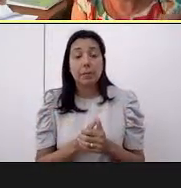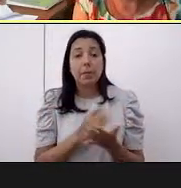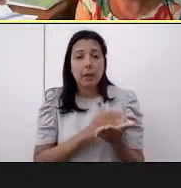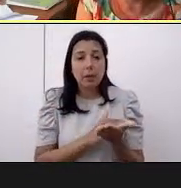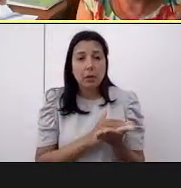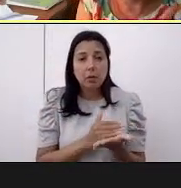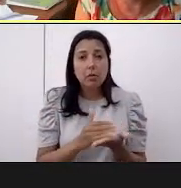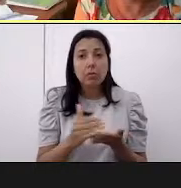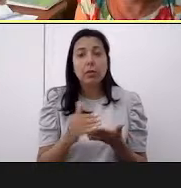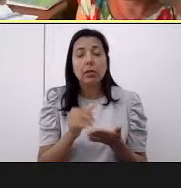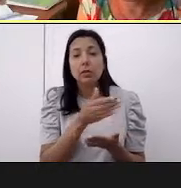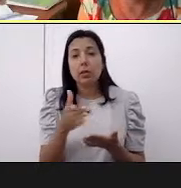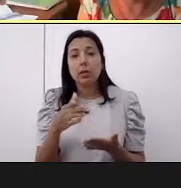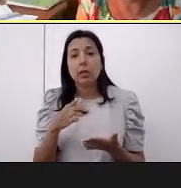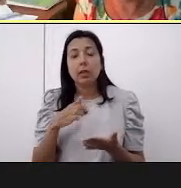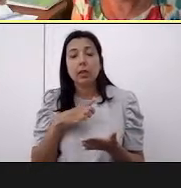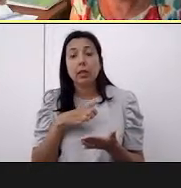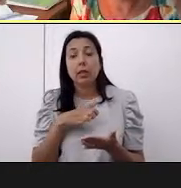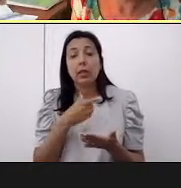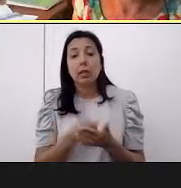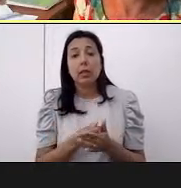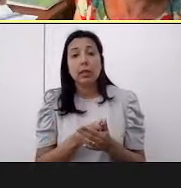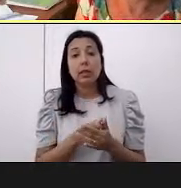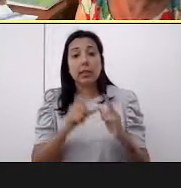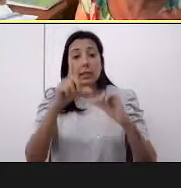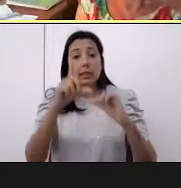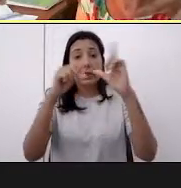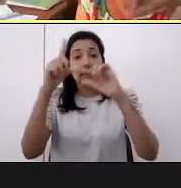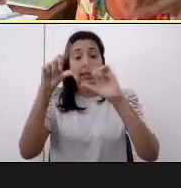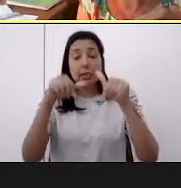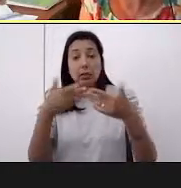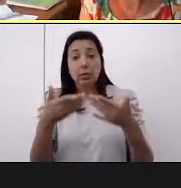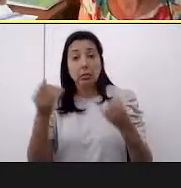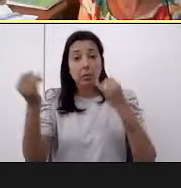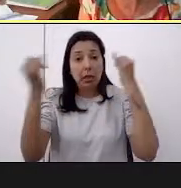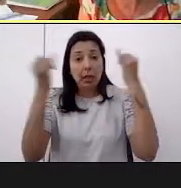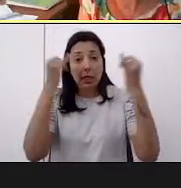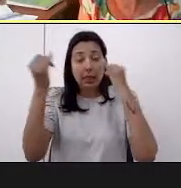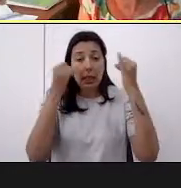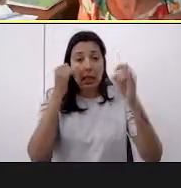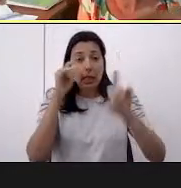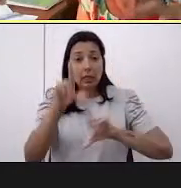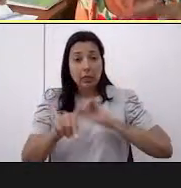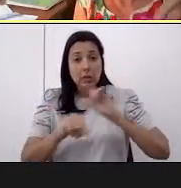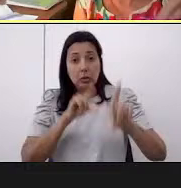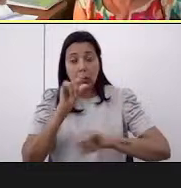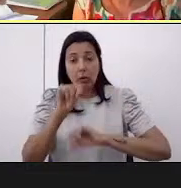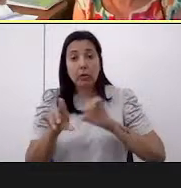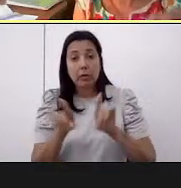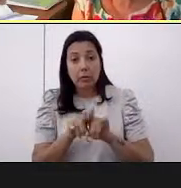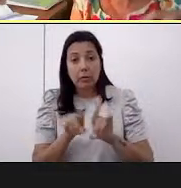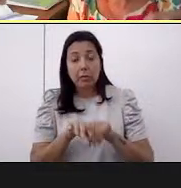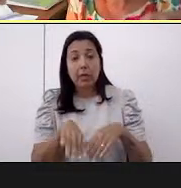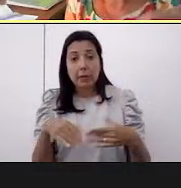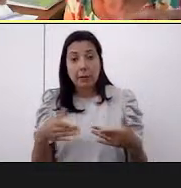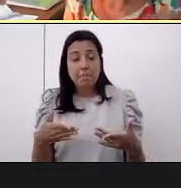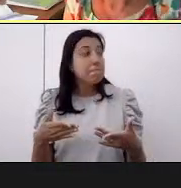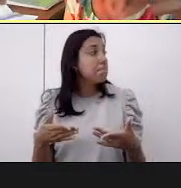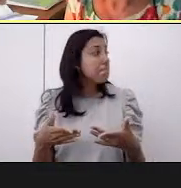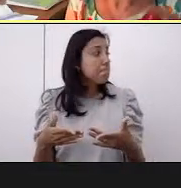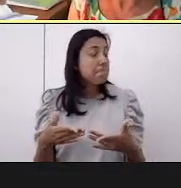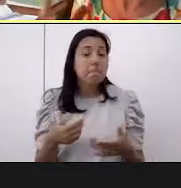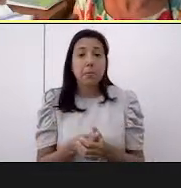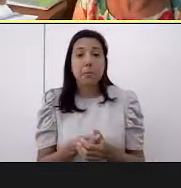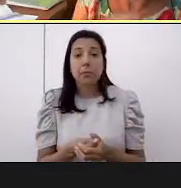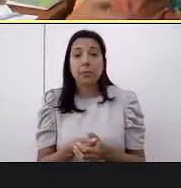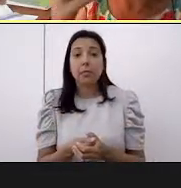stars are like ideas and alternatives, and in the beginning of the discussion about policies,